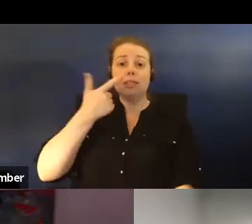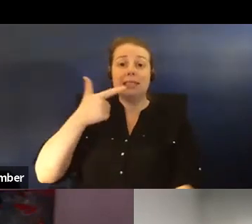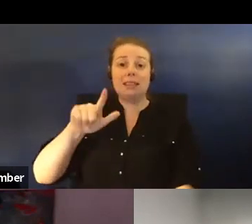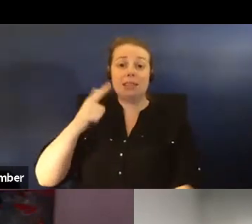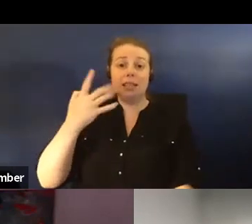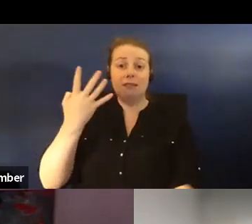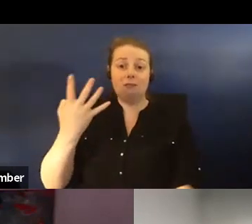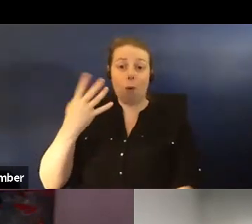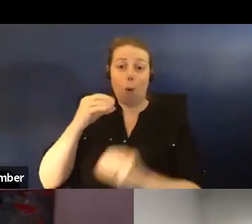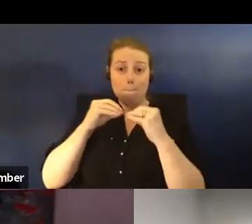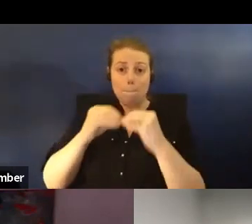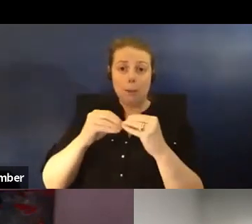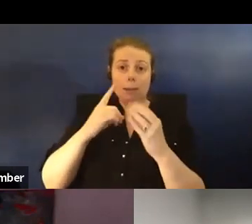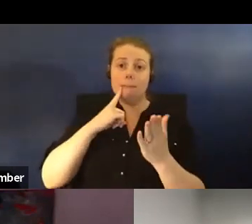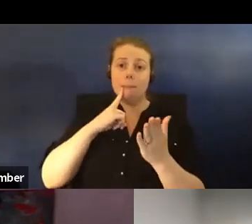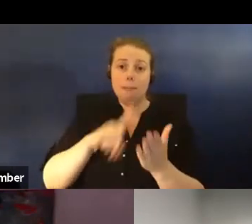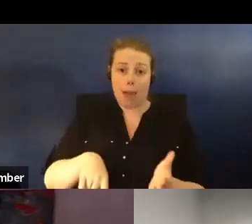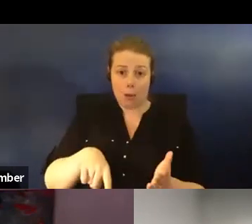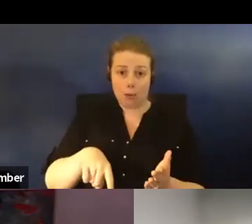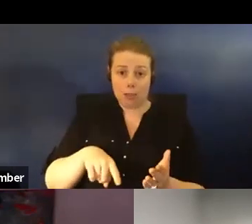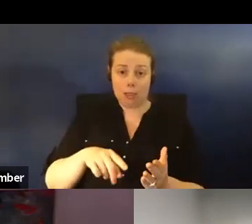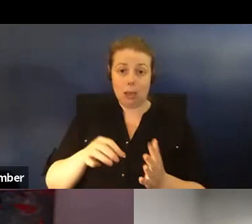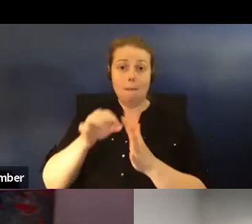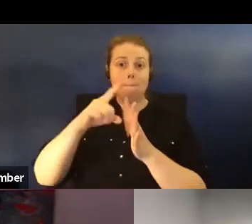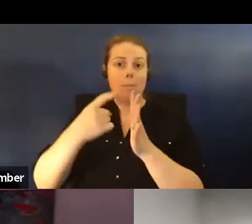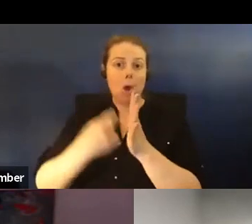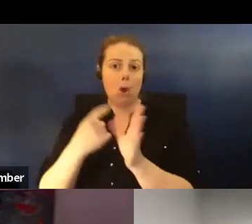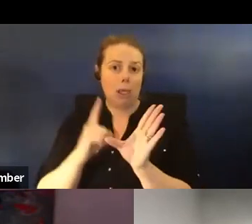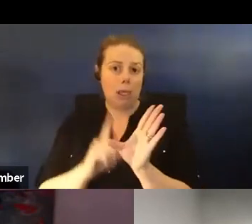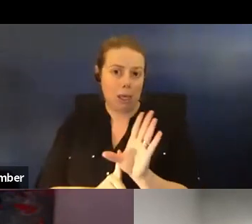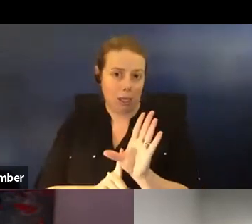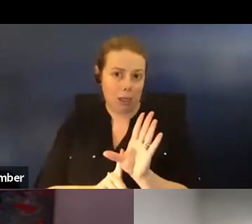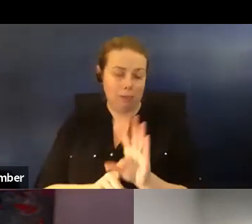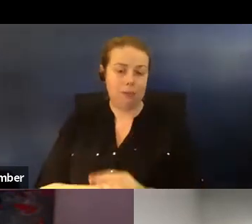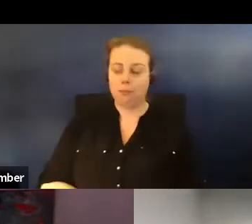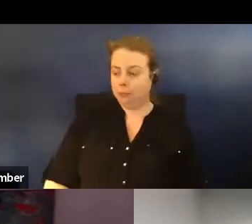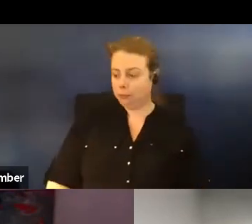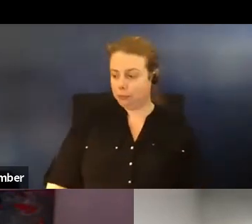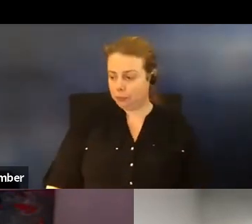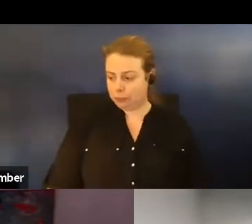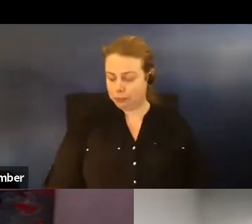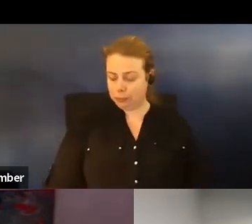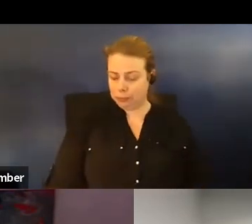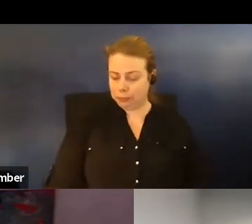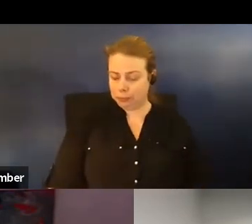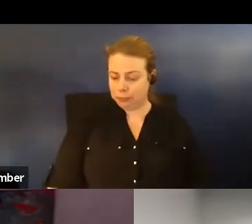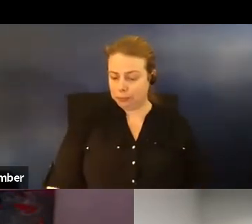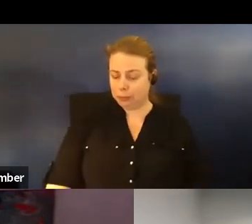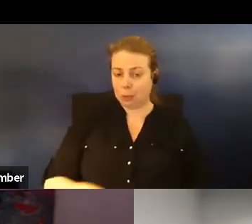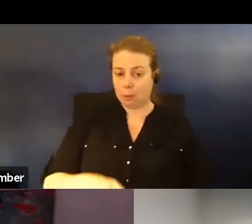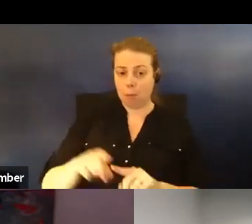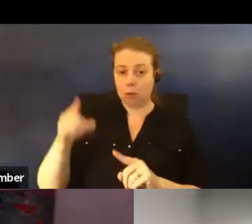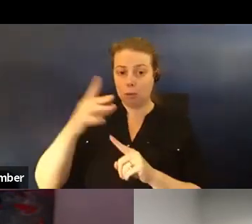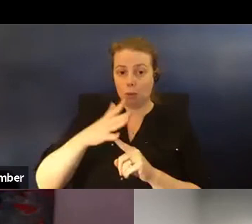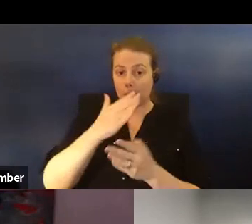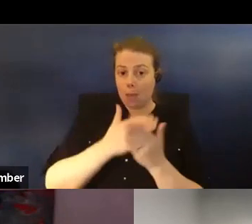£274 billion per year. And one of the most important aspects of technology in